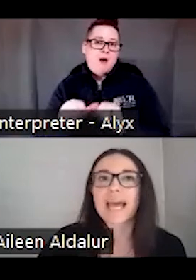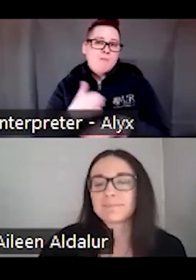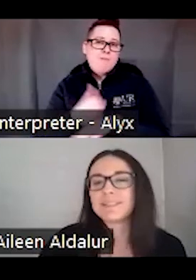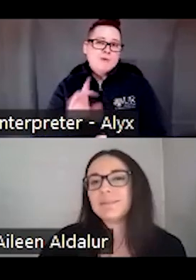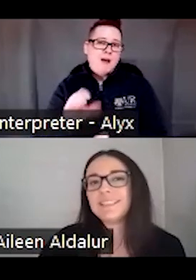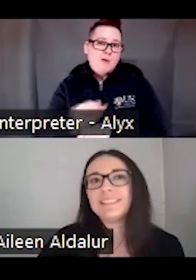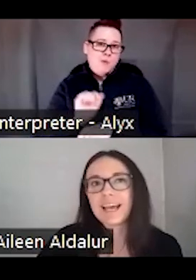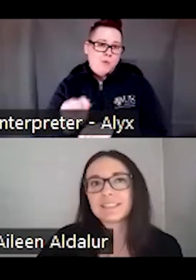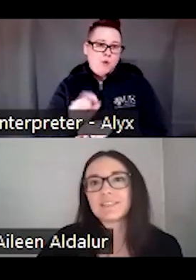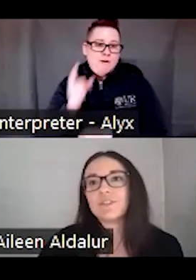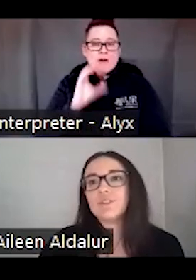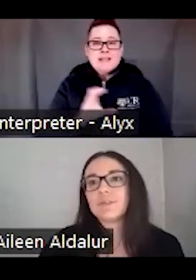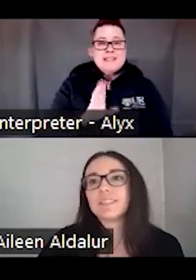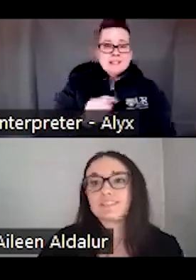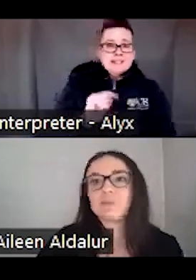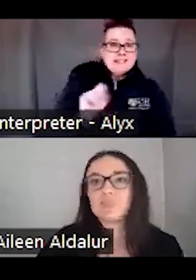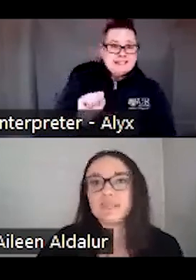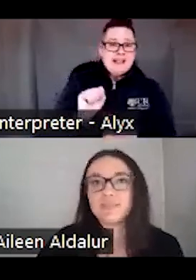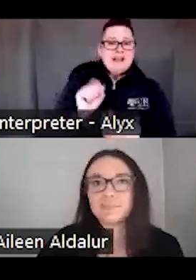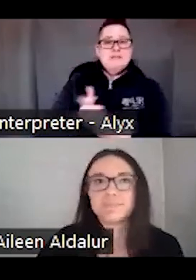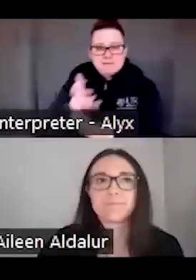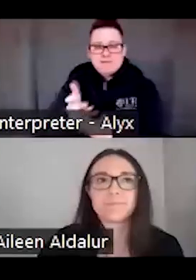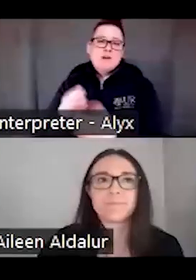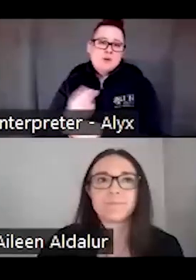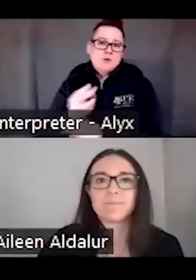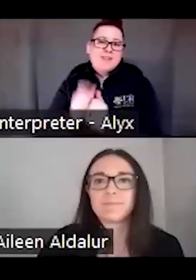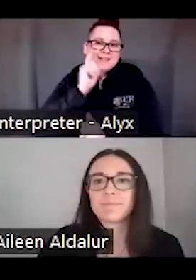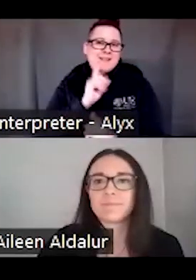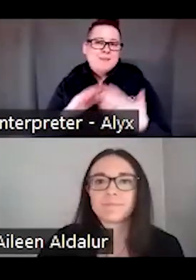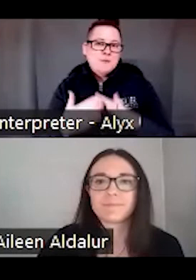project to adapt CBT-TS for use with the deaf community.